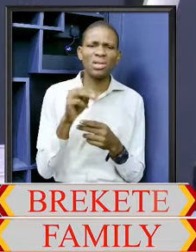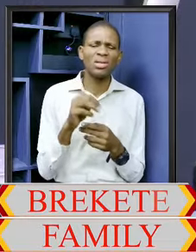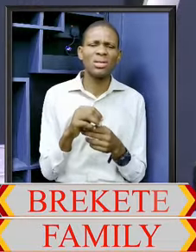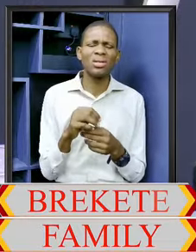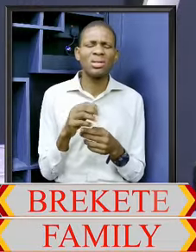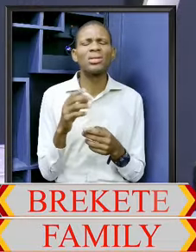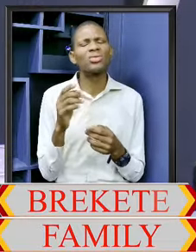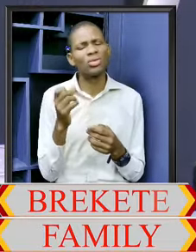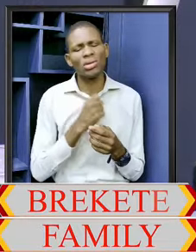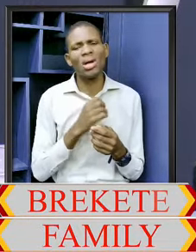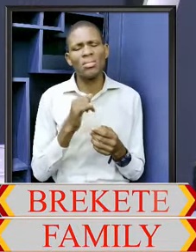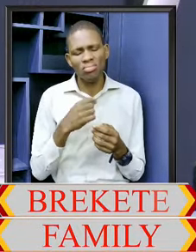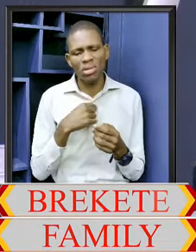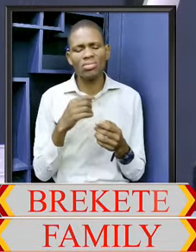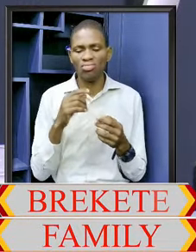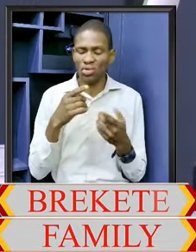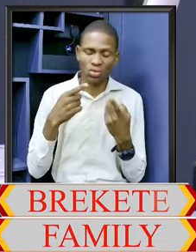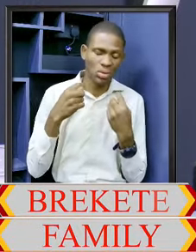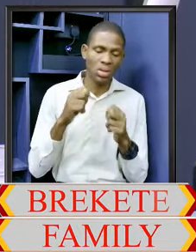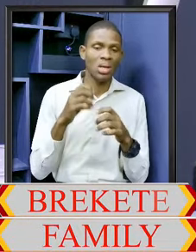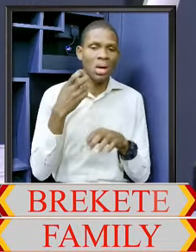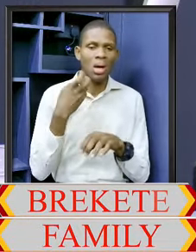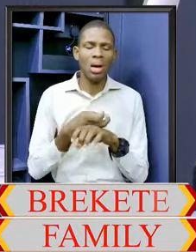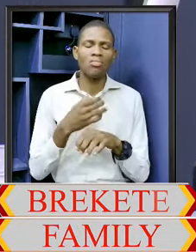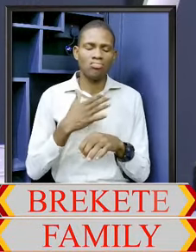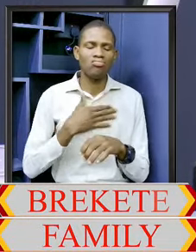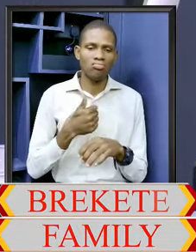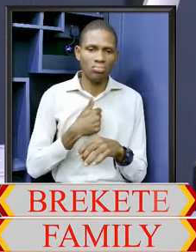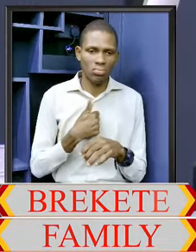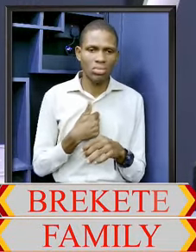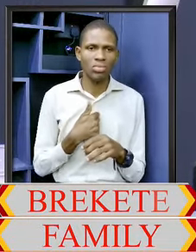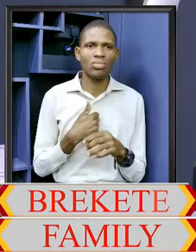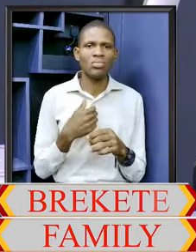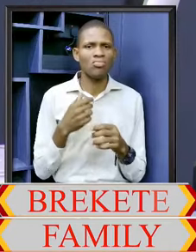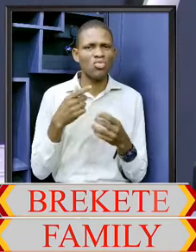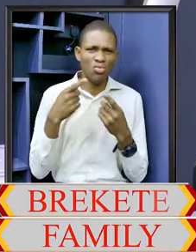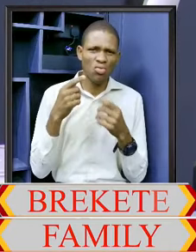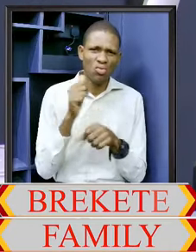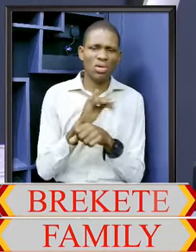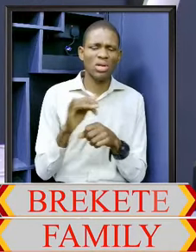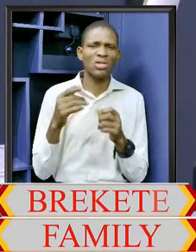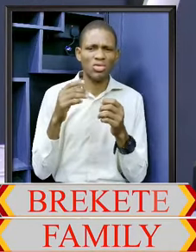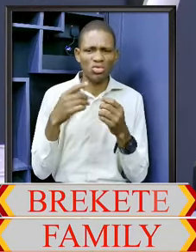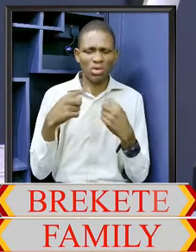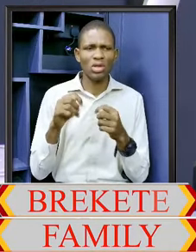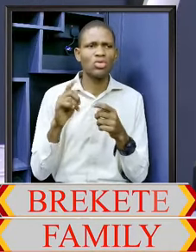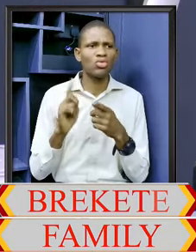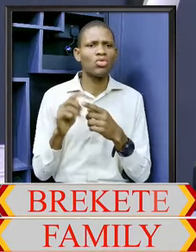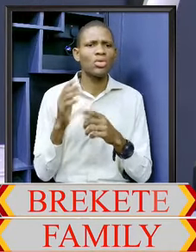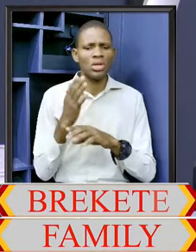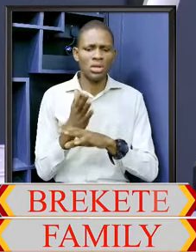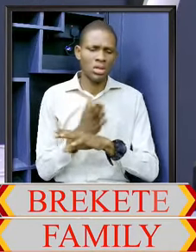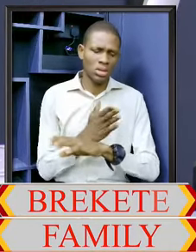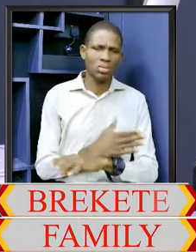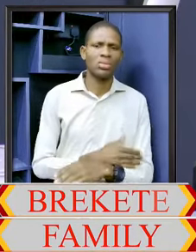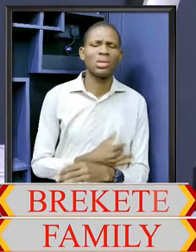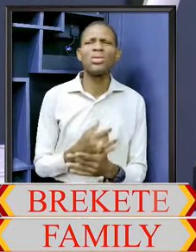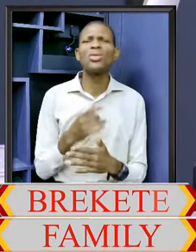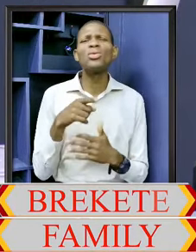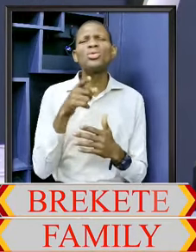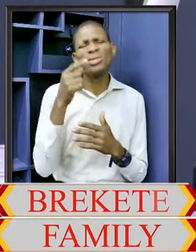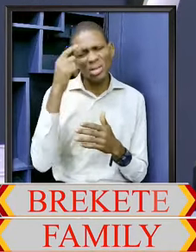I'm working hard on myself, I'm working hard on it. What do you think the person should